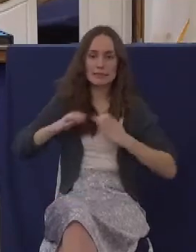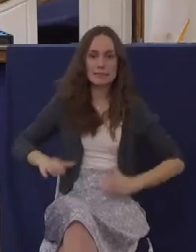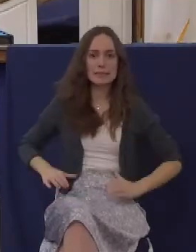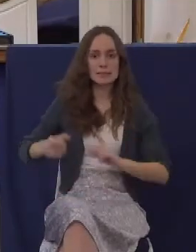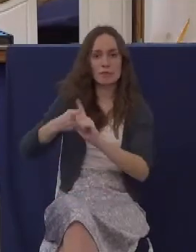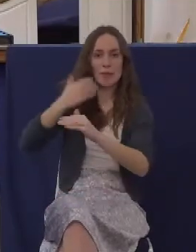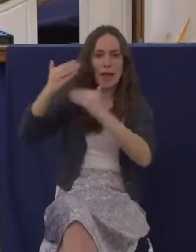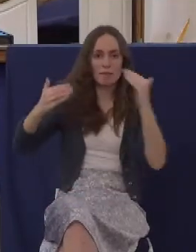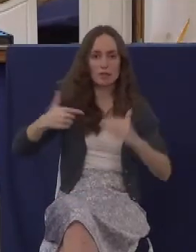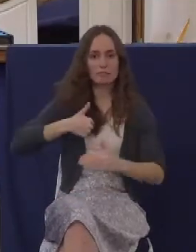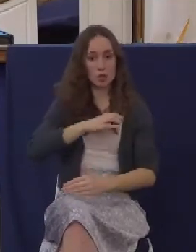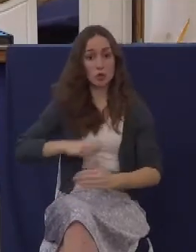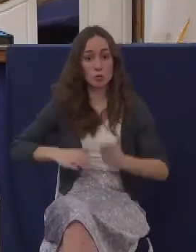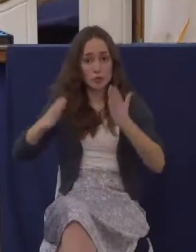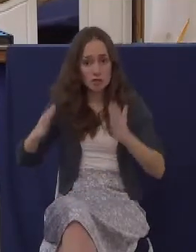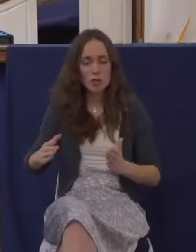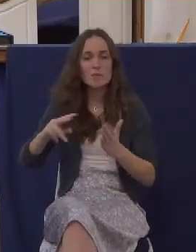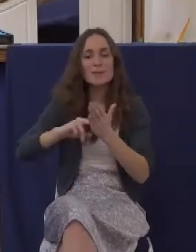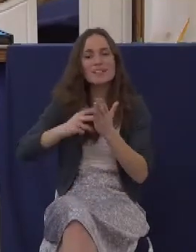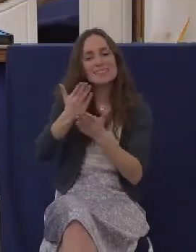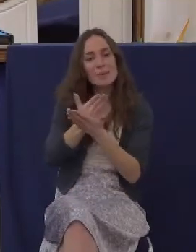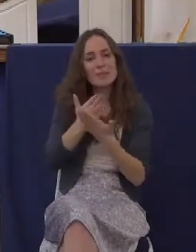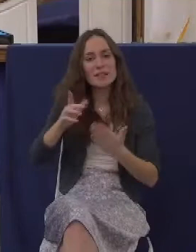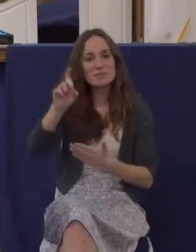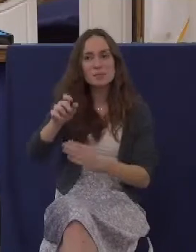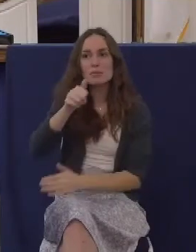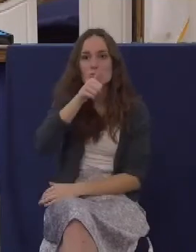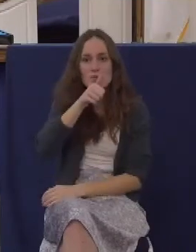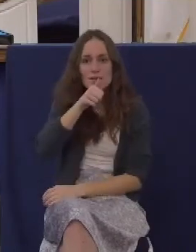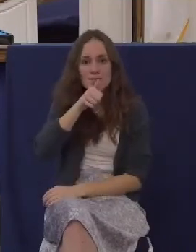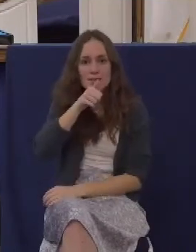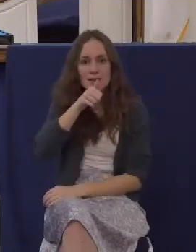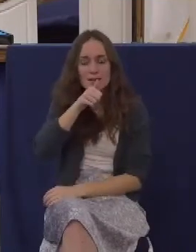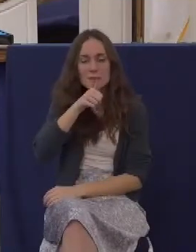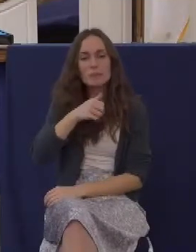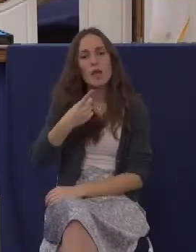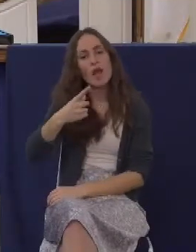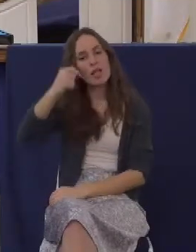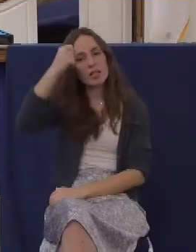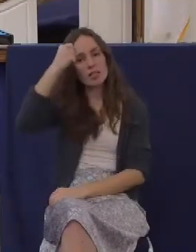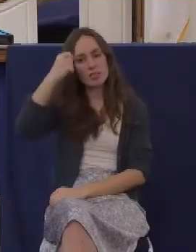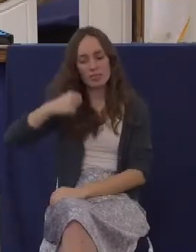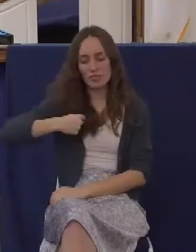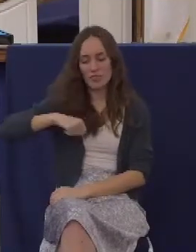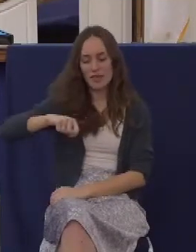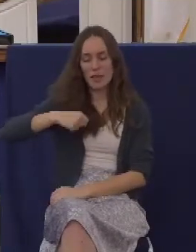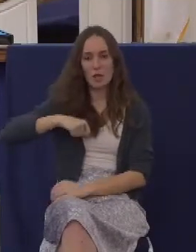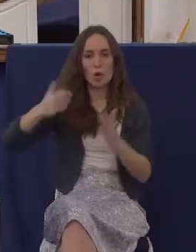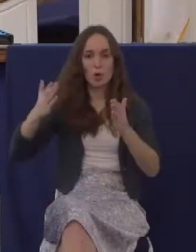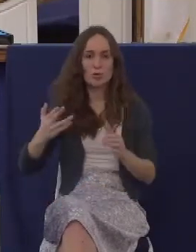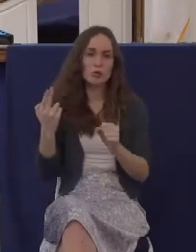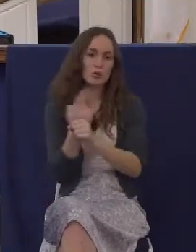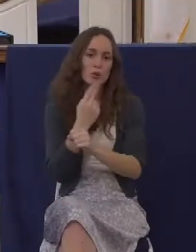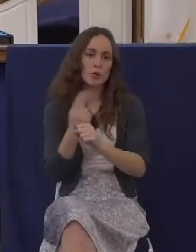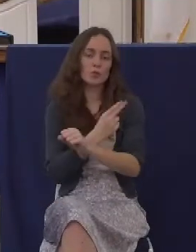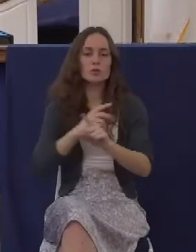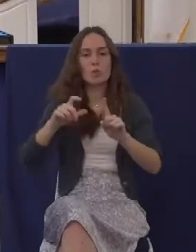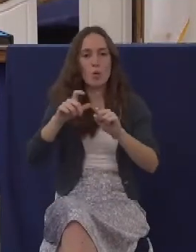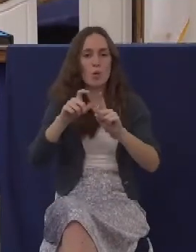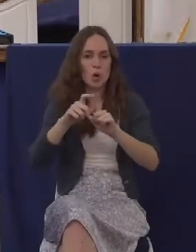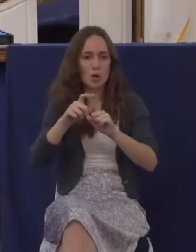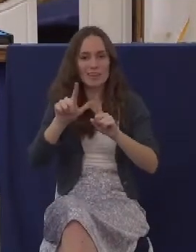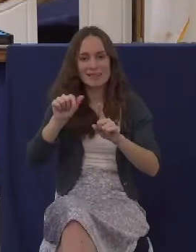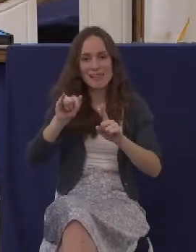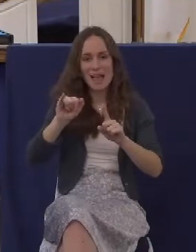that should be done in secret. Theologians use an expression, coram Deo. It's a Latin phrase that means literally in the presence of God. And